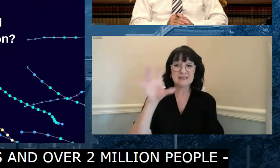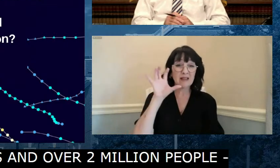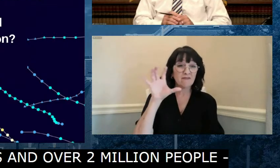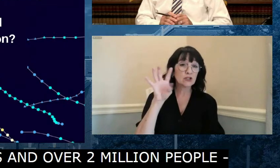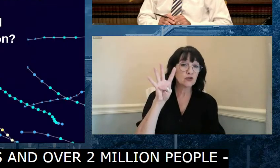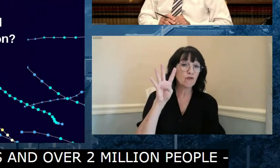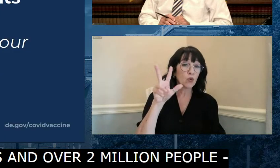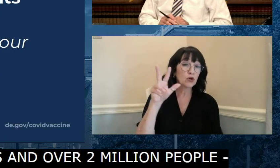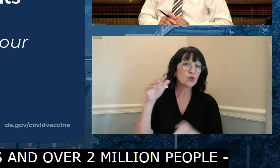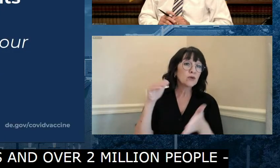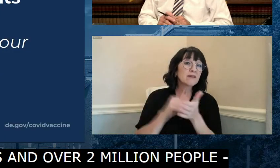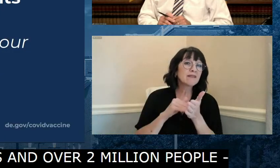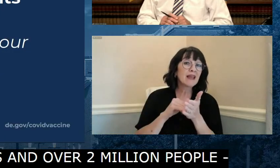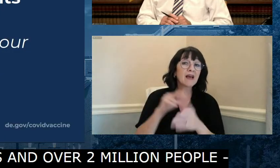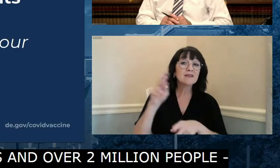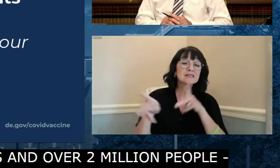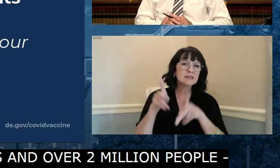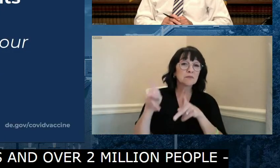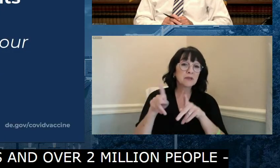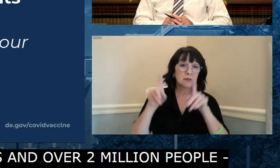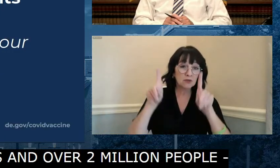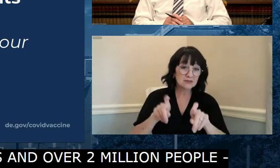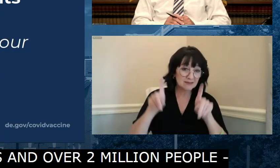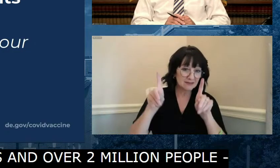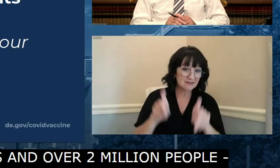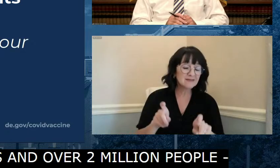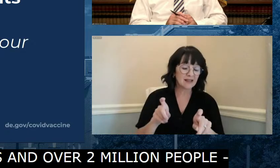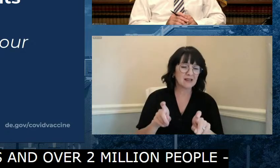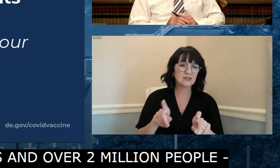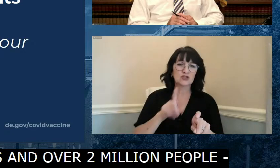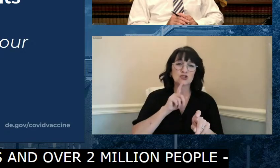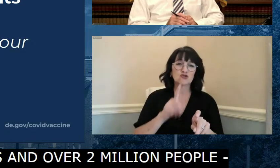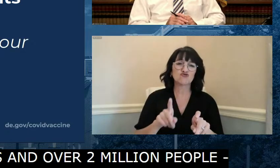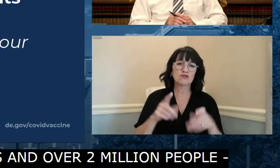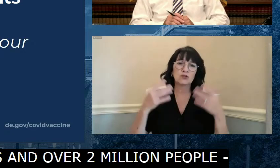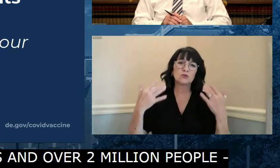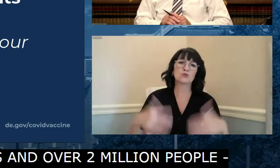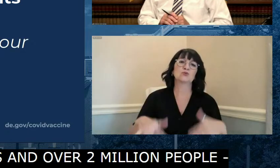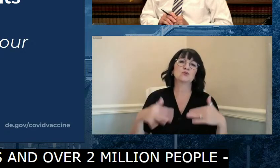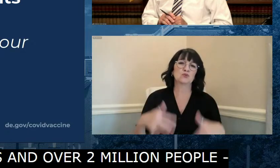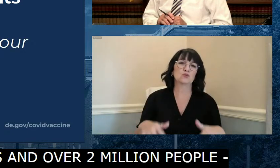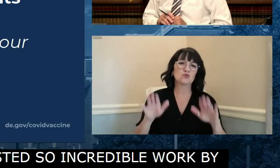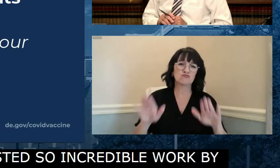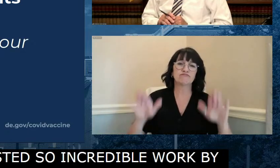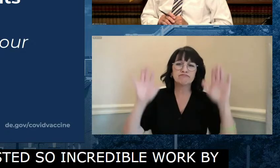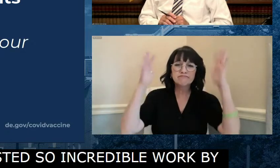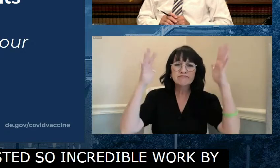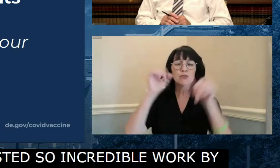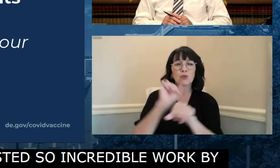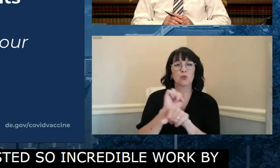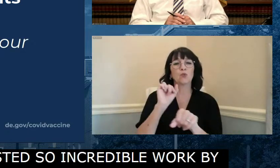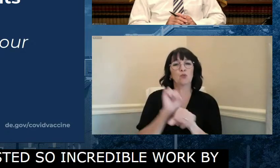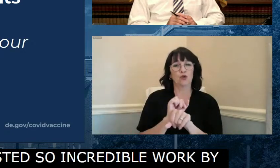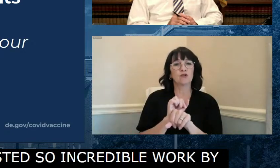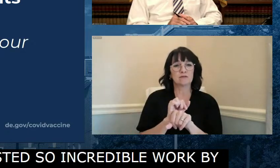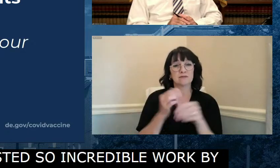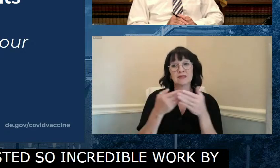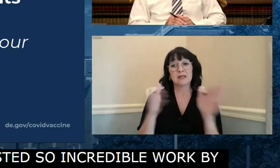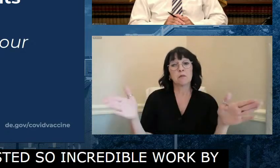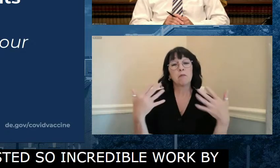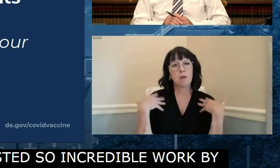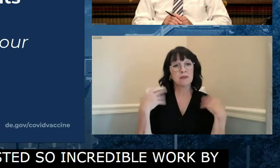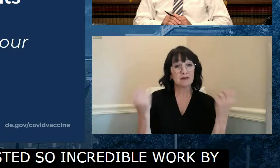743,000 people tested. So incredible work by your teams, AJ, there, Public Health